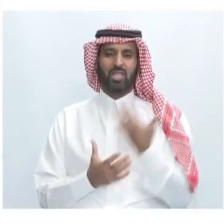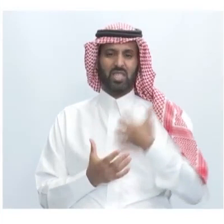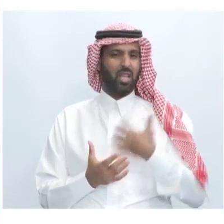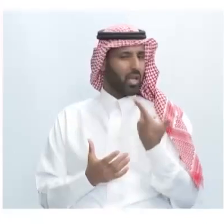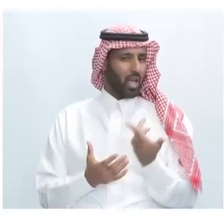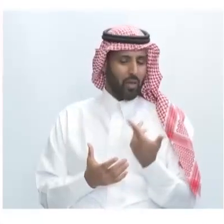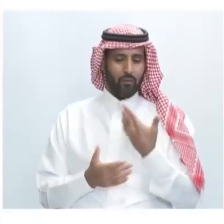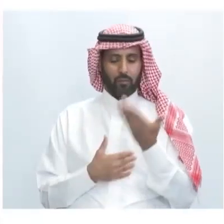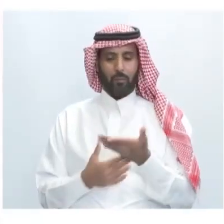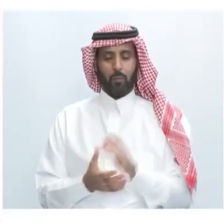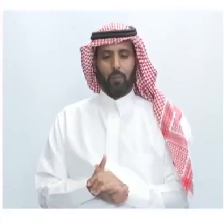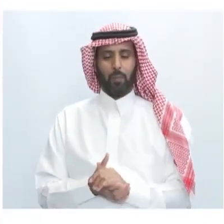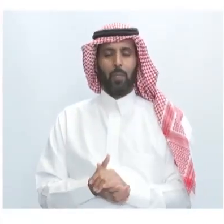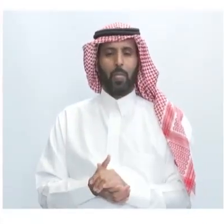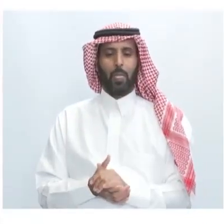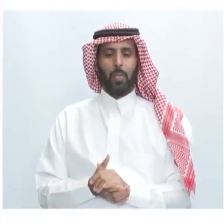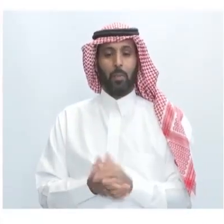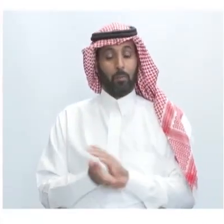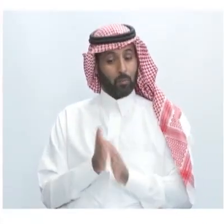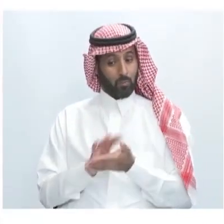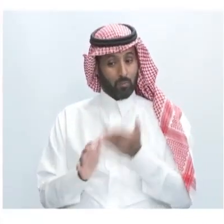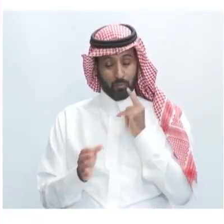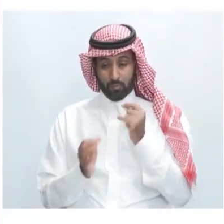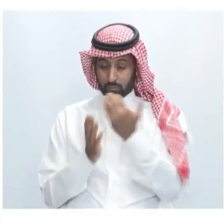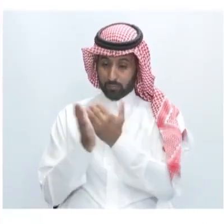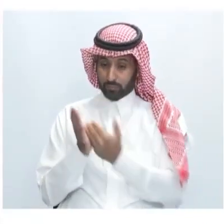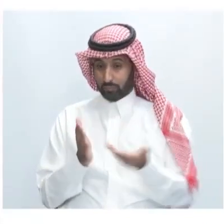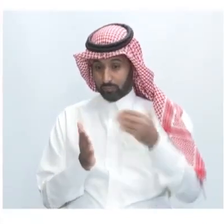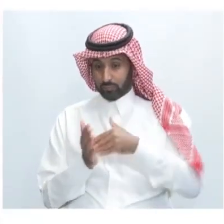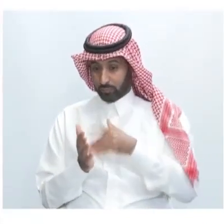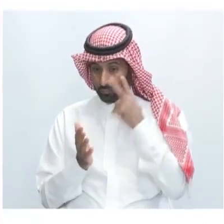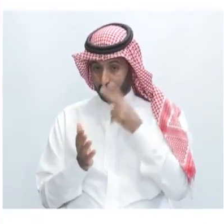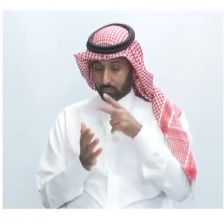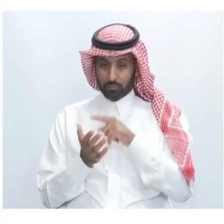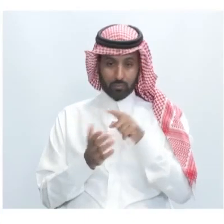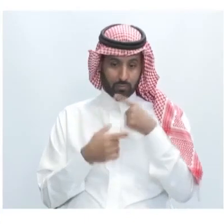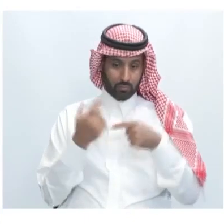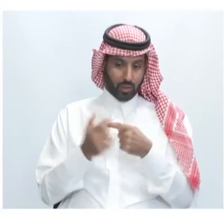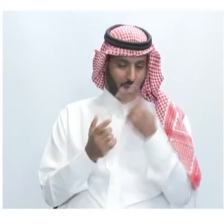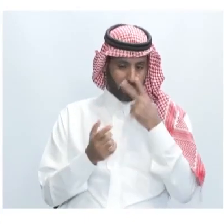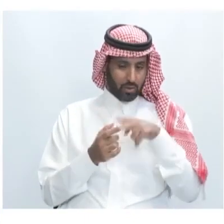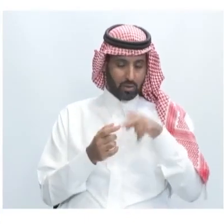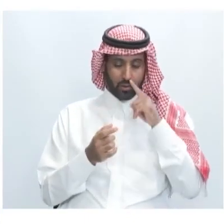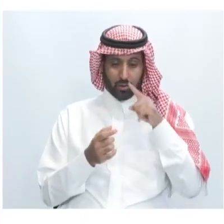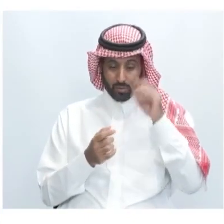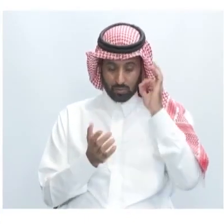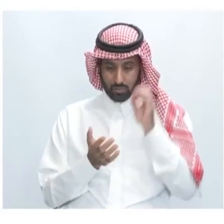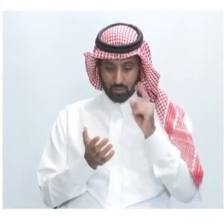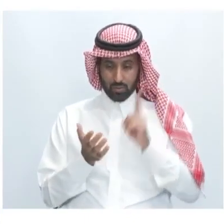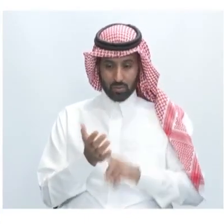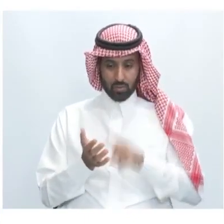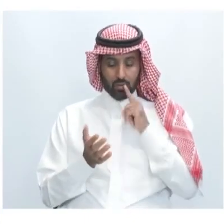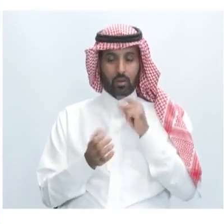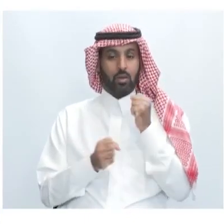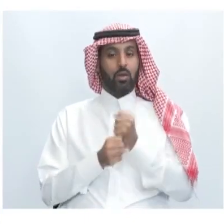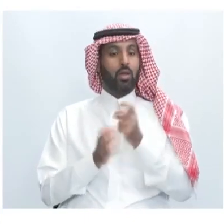solved. And when you finish your essay, reread your essay and revise them. Check to make sure that you use